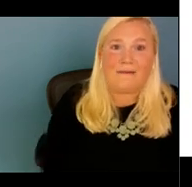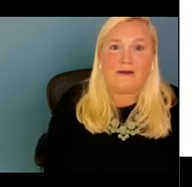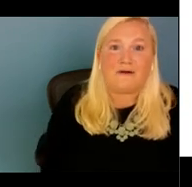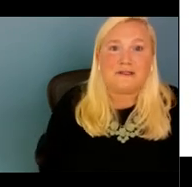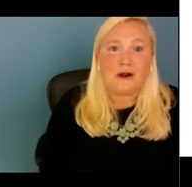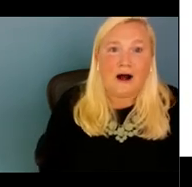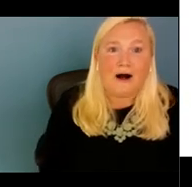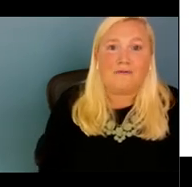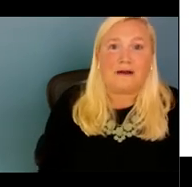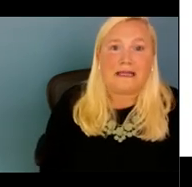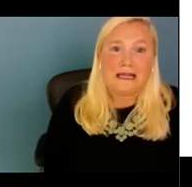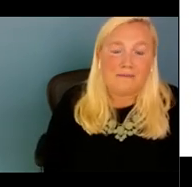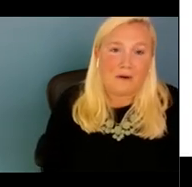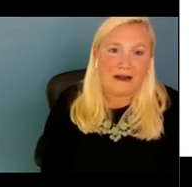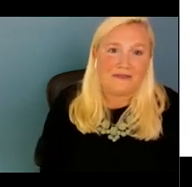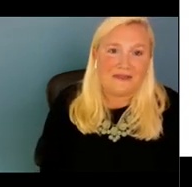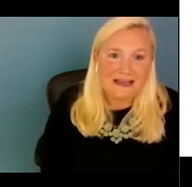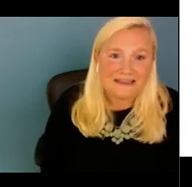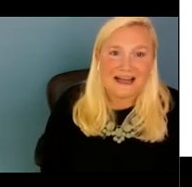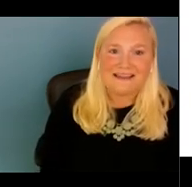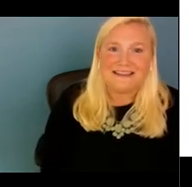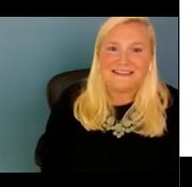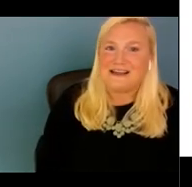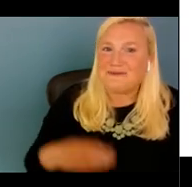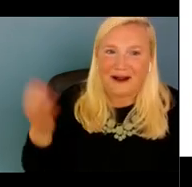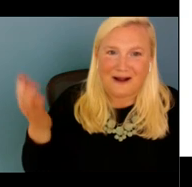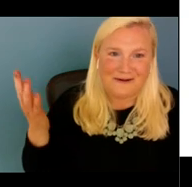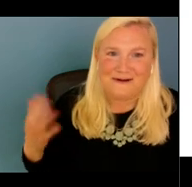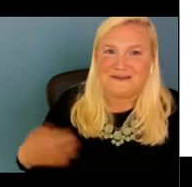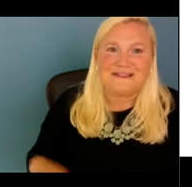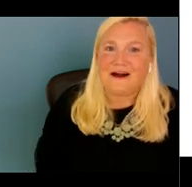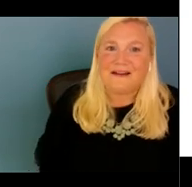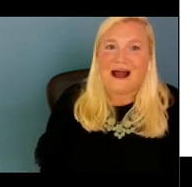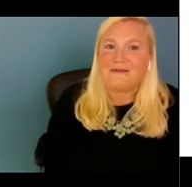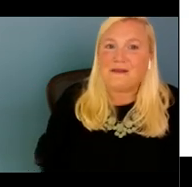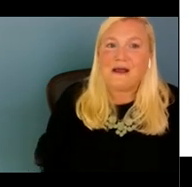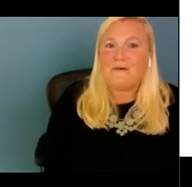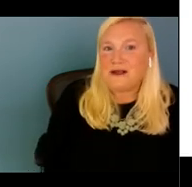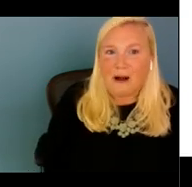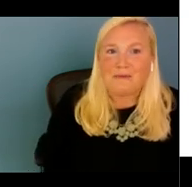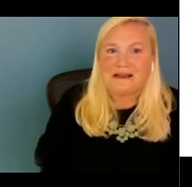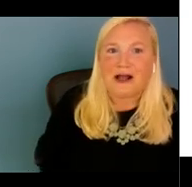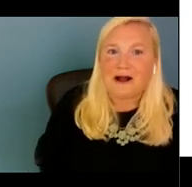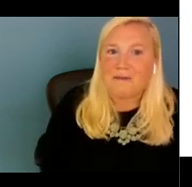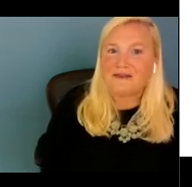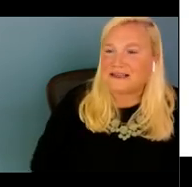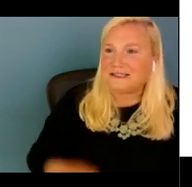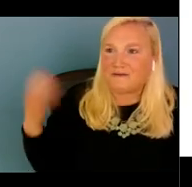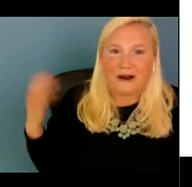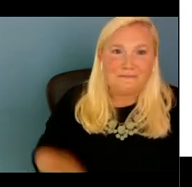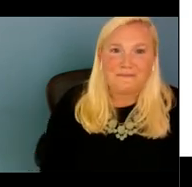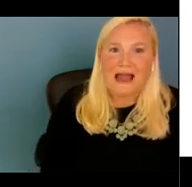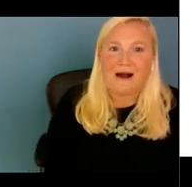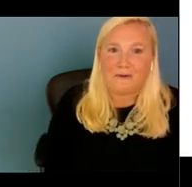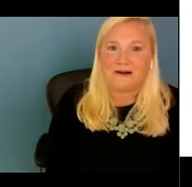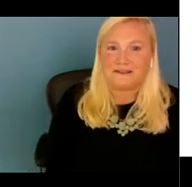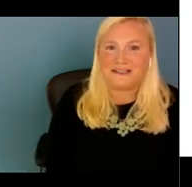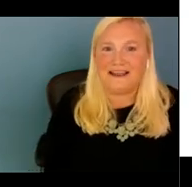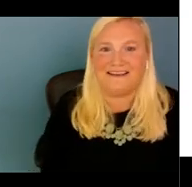fine. Those are all really important things at this stage, but I agree with you, Scott. We could probably talk about this